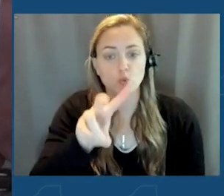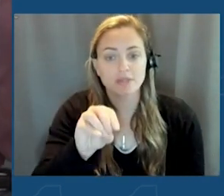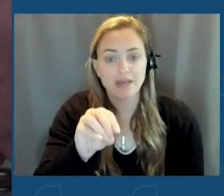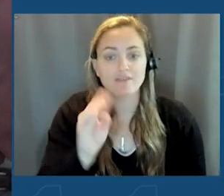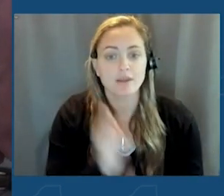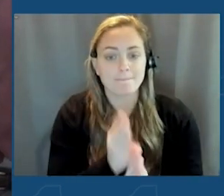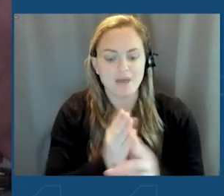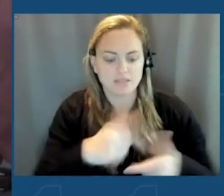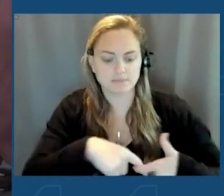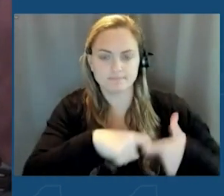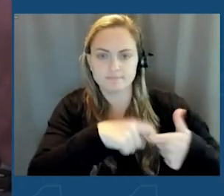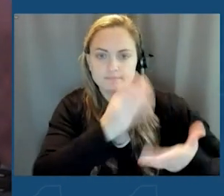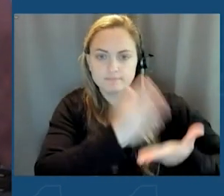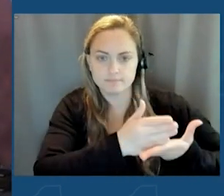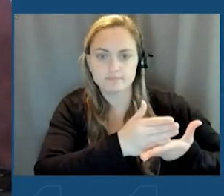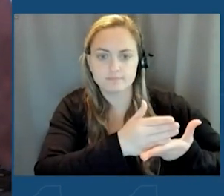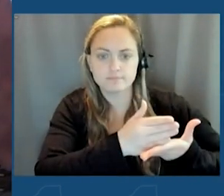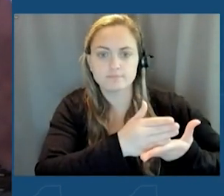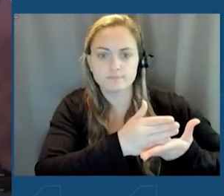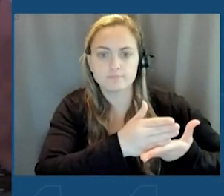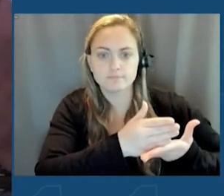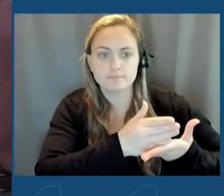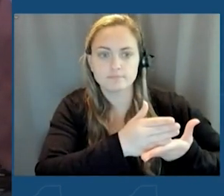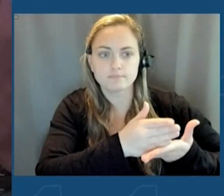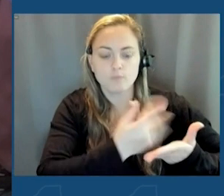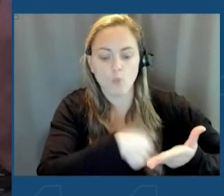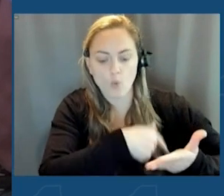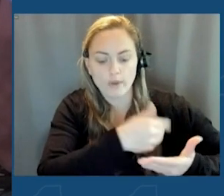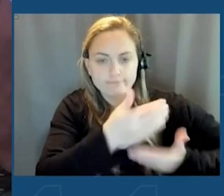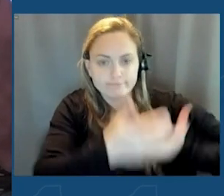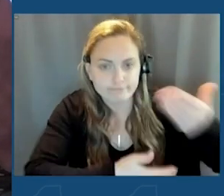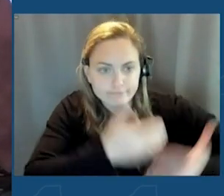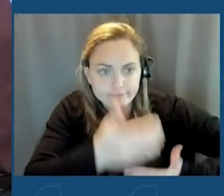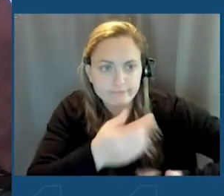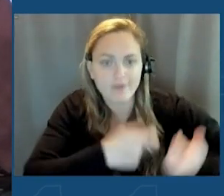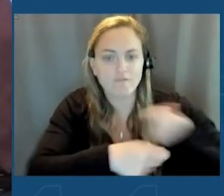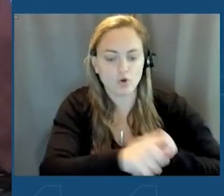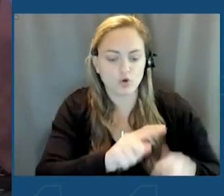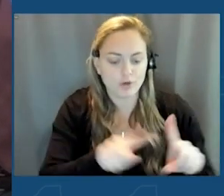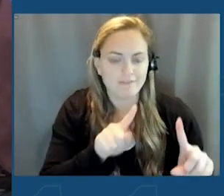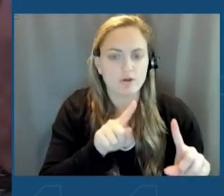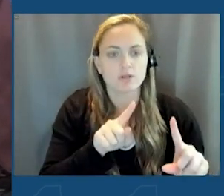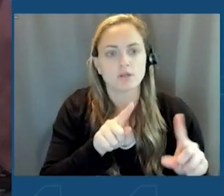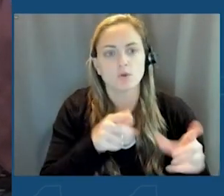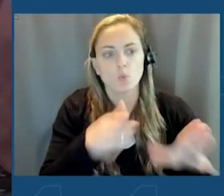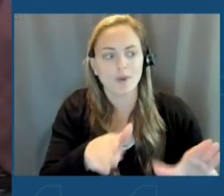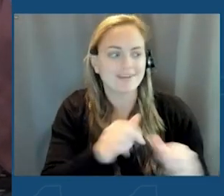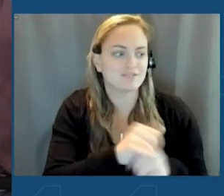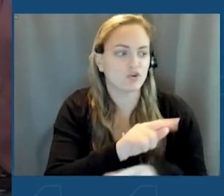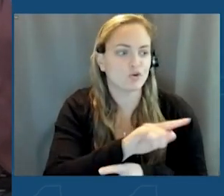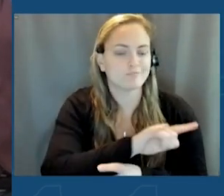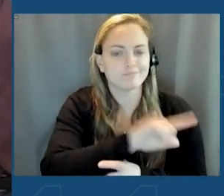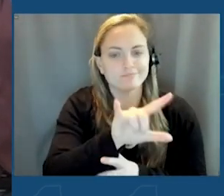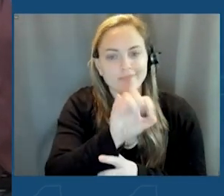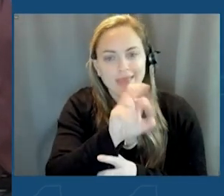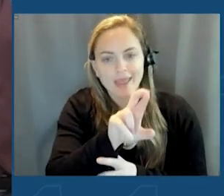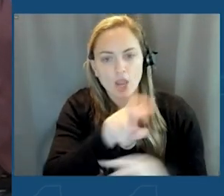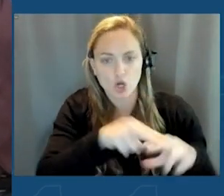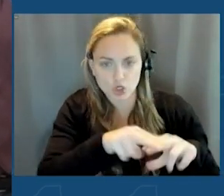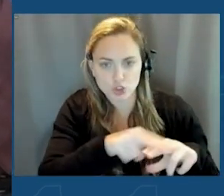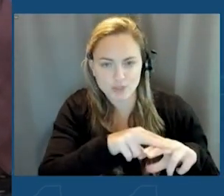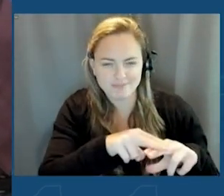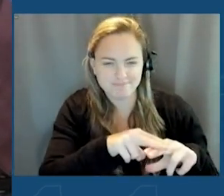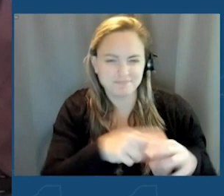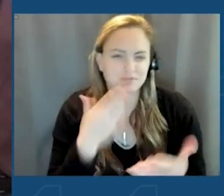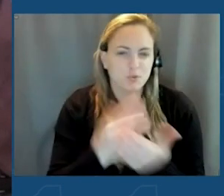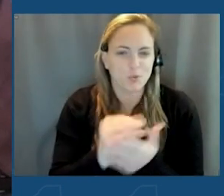suspended while we're going through our process of alternative means with the air train. So let's just give people a little bit of good news here today